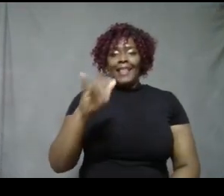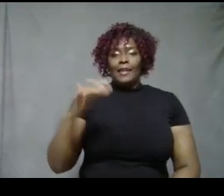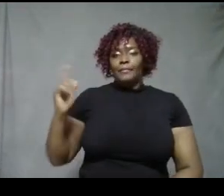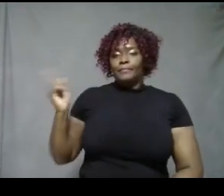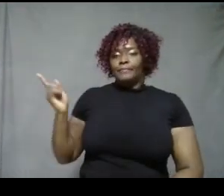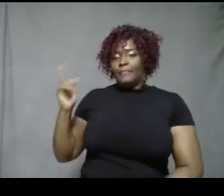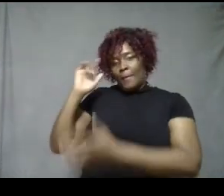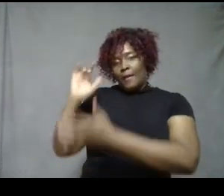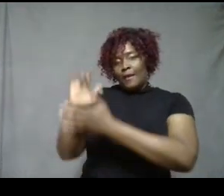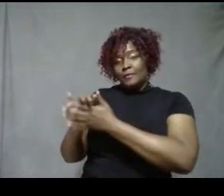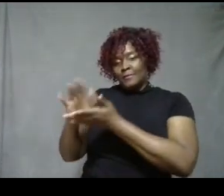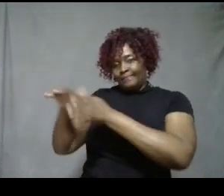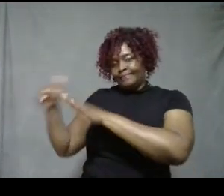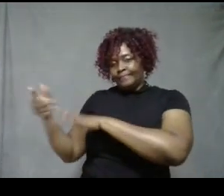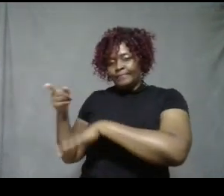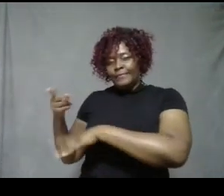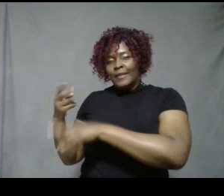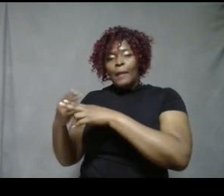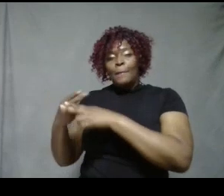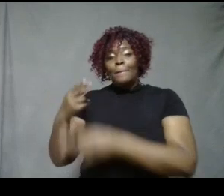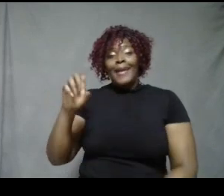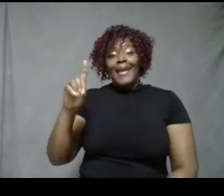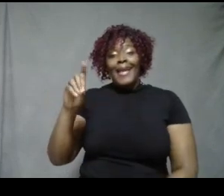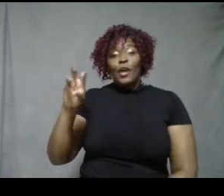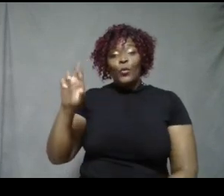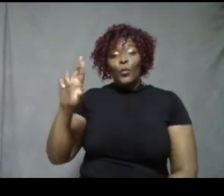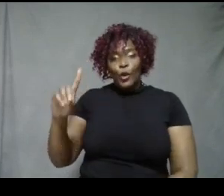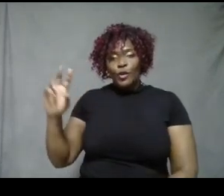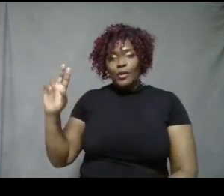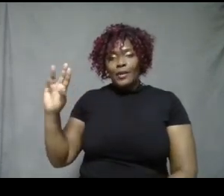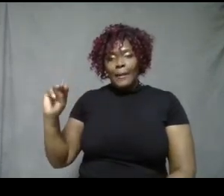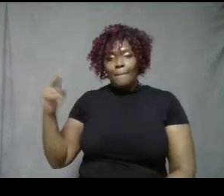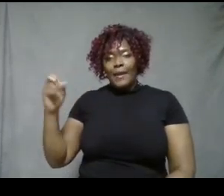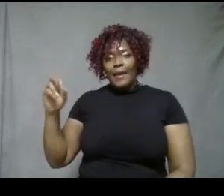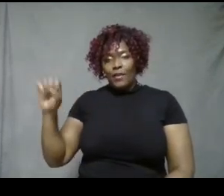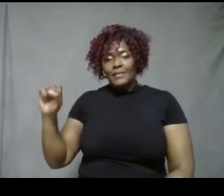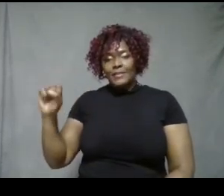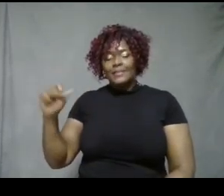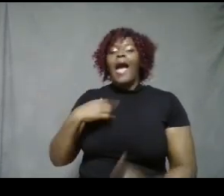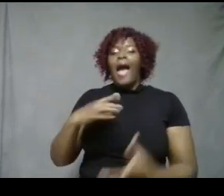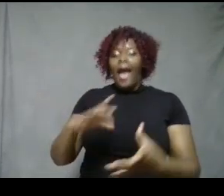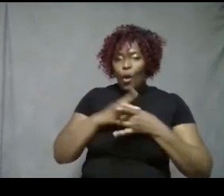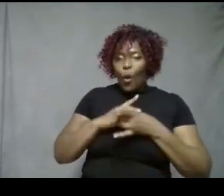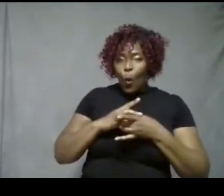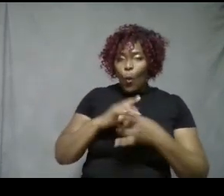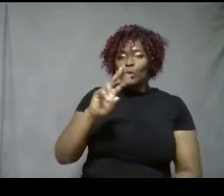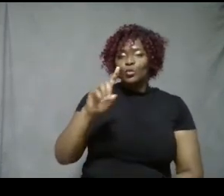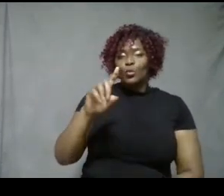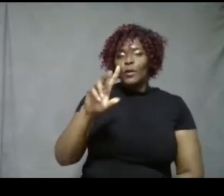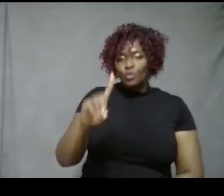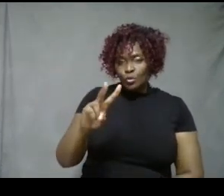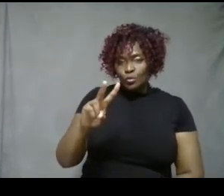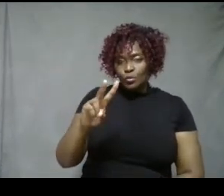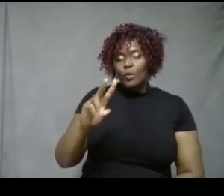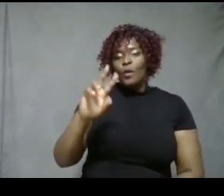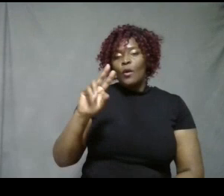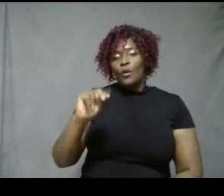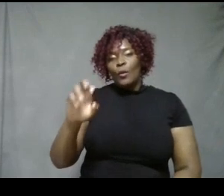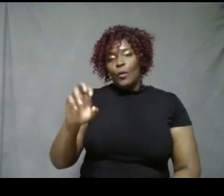M. Harris. I own the property on 212 Northwest 12th Avenue, Boynton Beach, Florida,